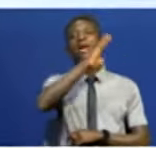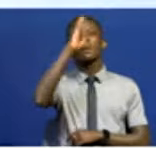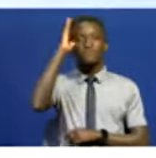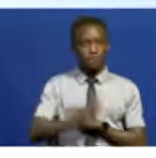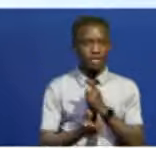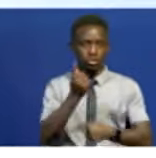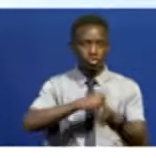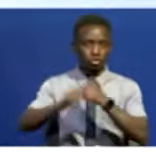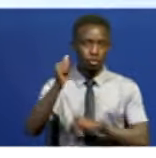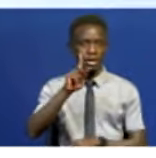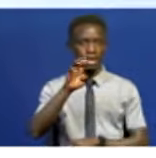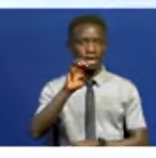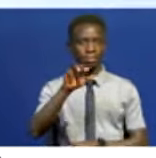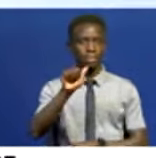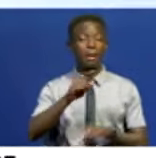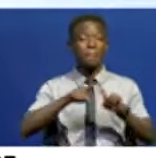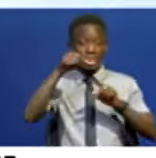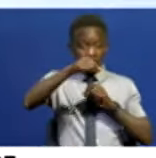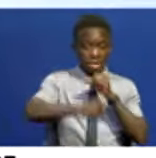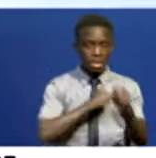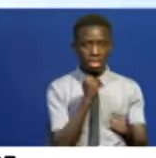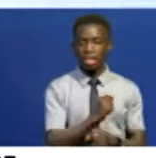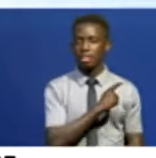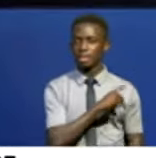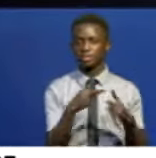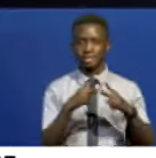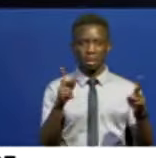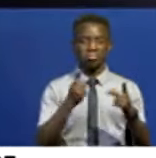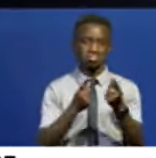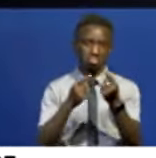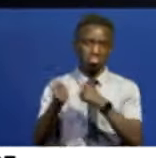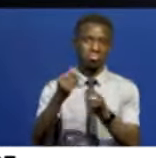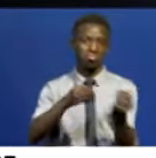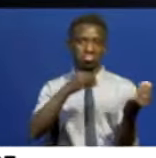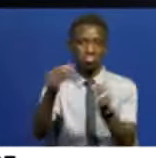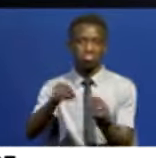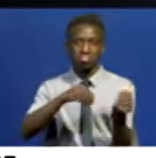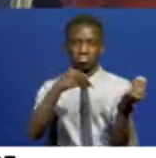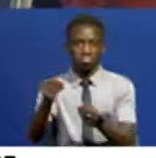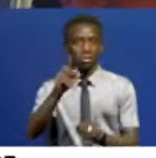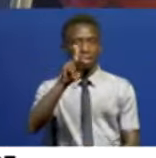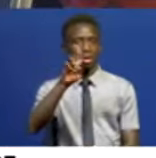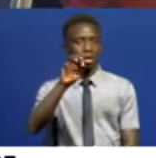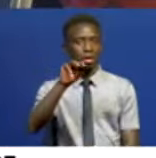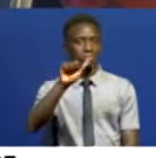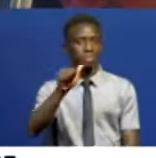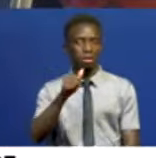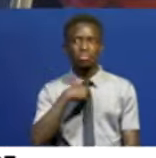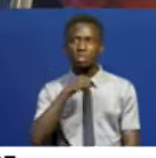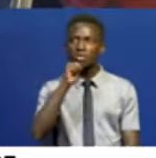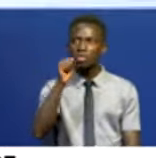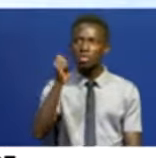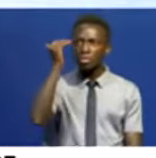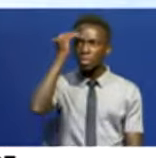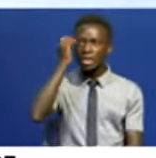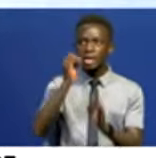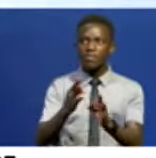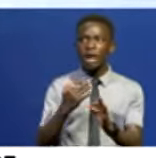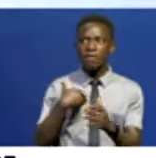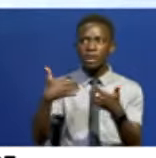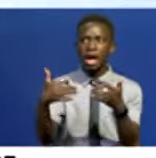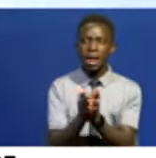but this year they have started selling to KEMSA. I don't know whether there are some companies here who can stand and